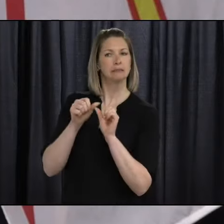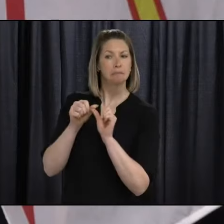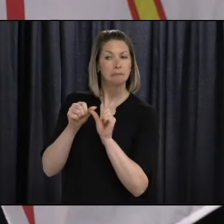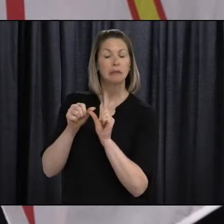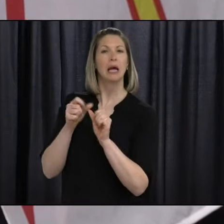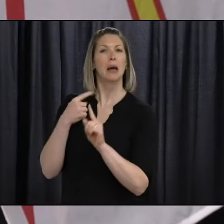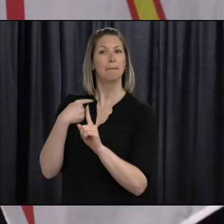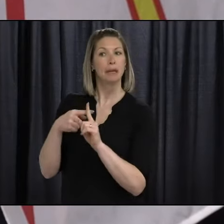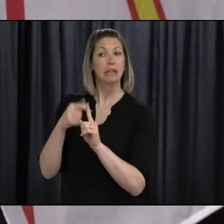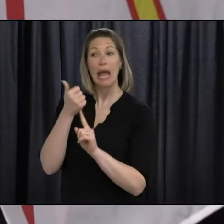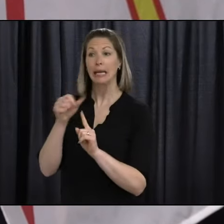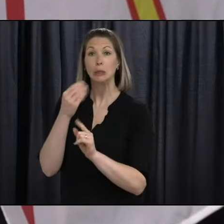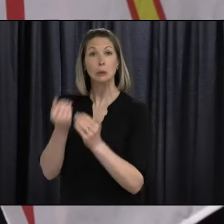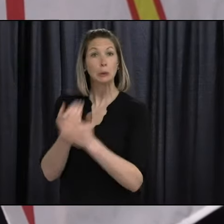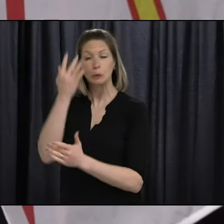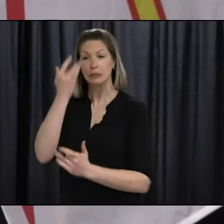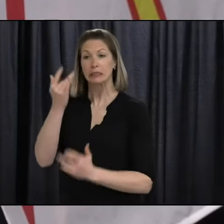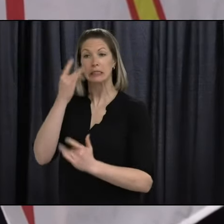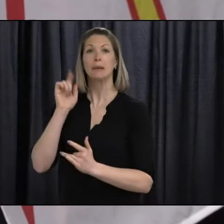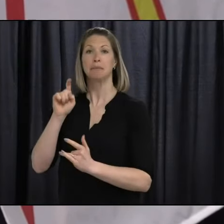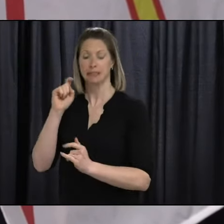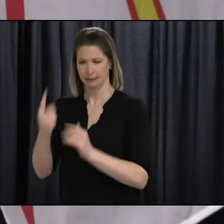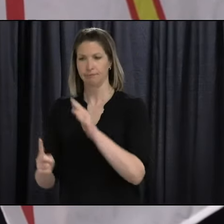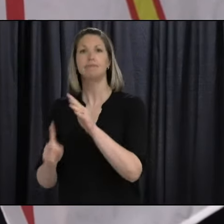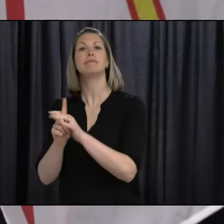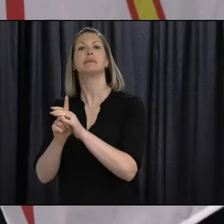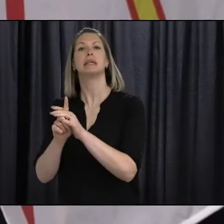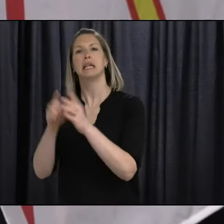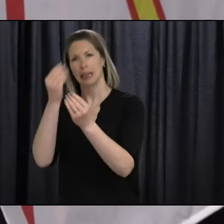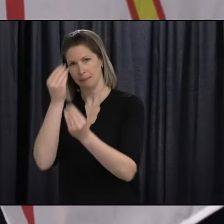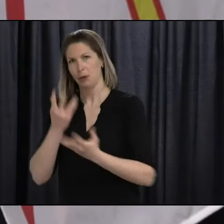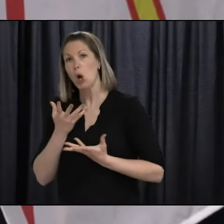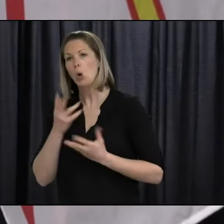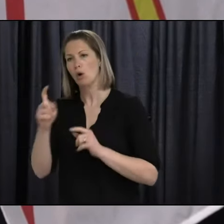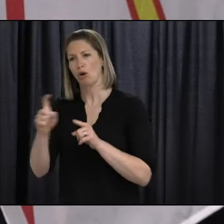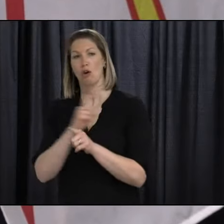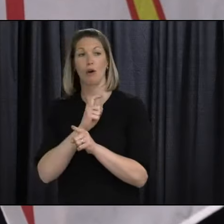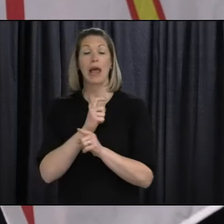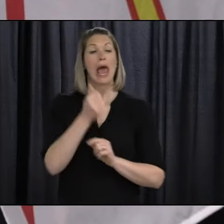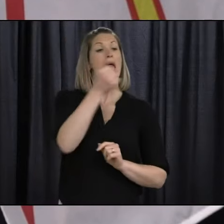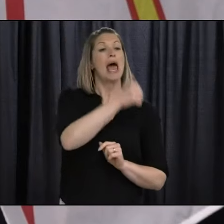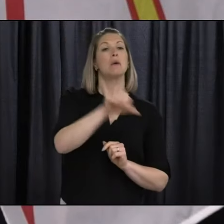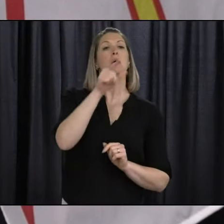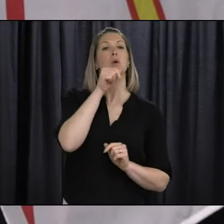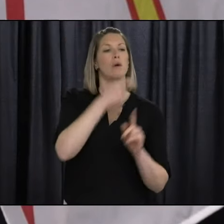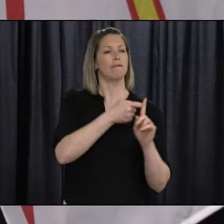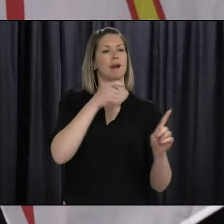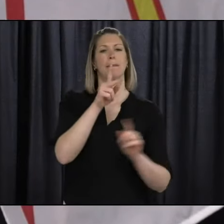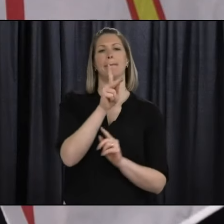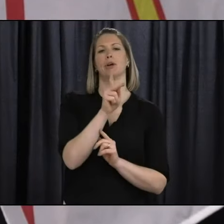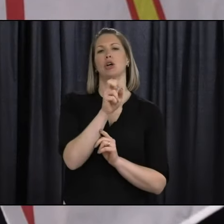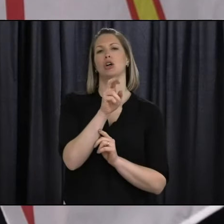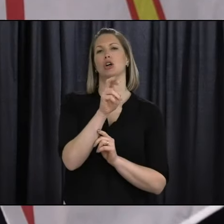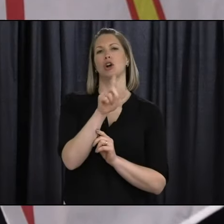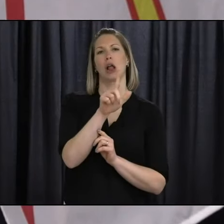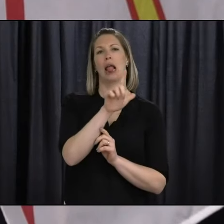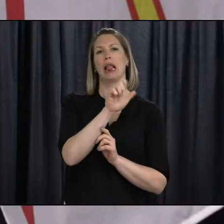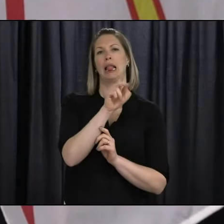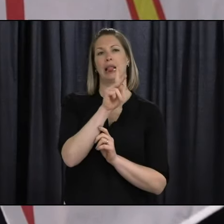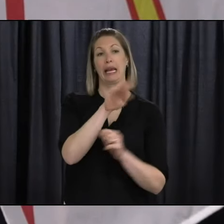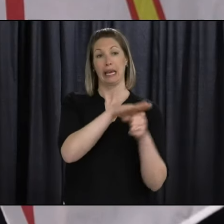from the Curl Lake, Alberta work site that they too are required to self-isolate for 14 days upon return and contact 811 for